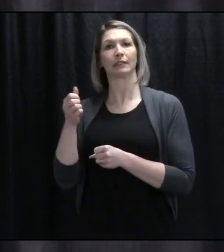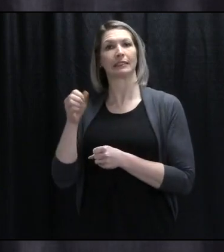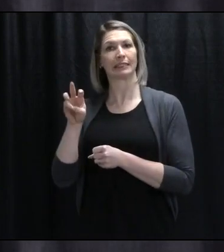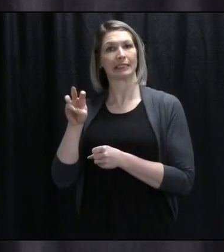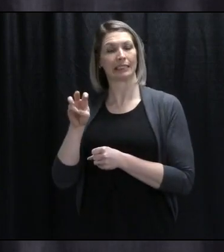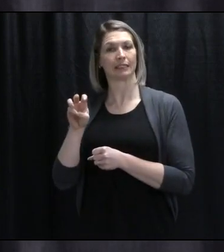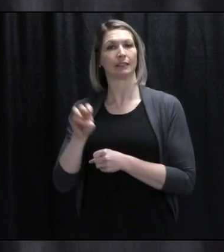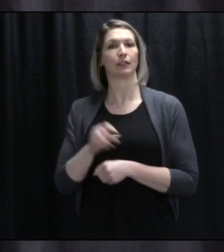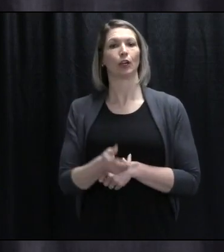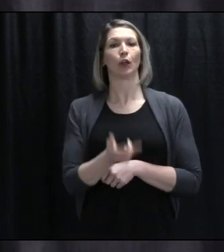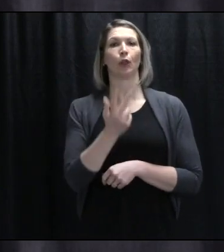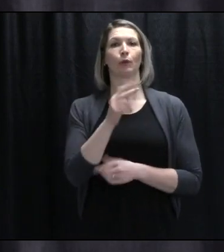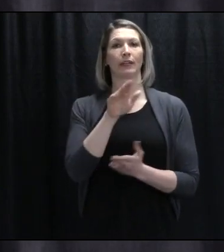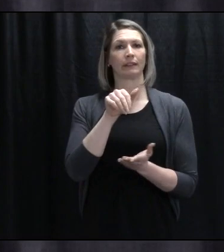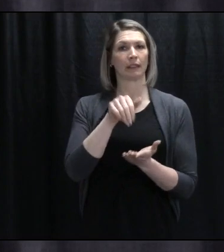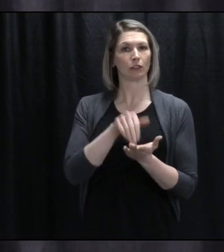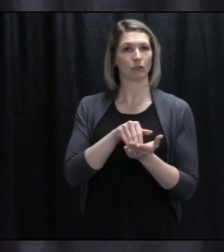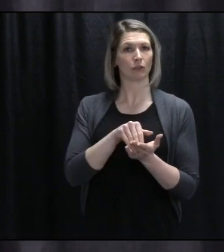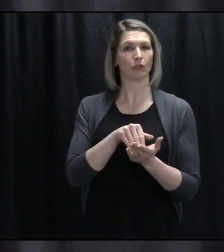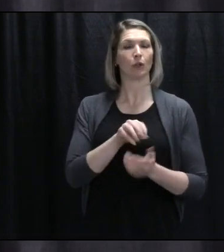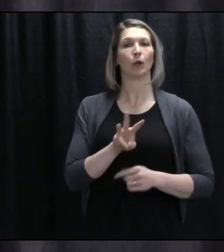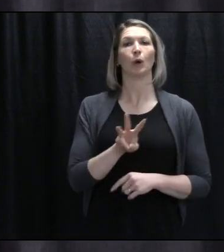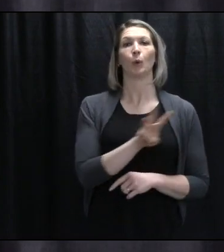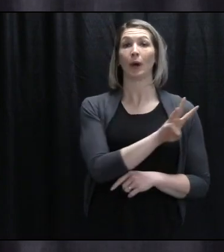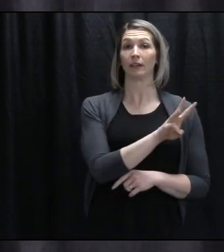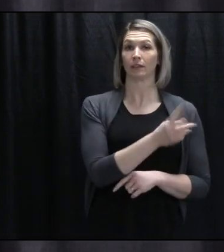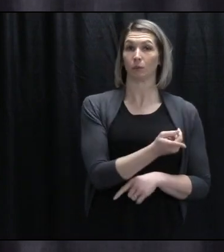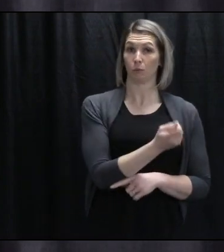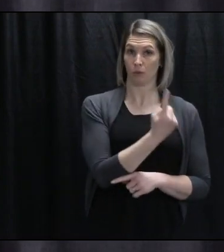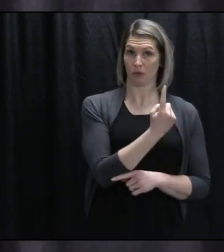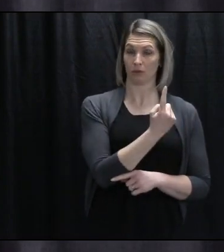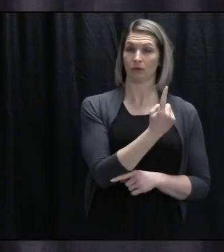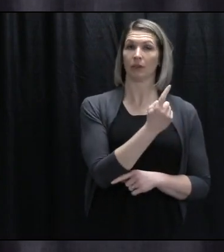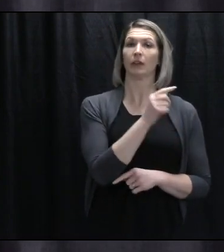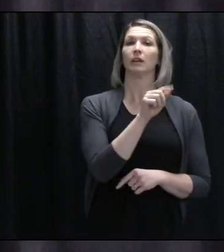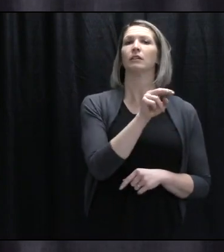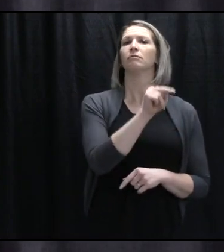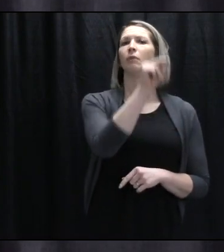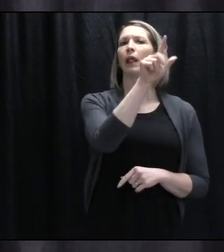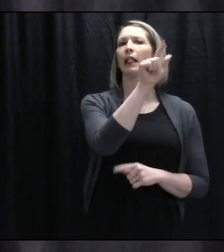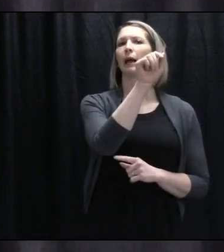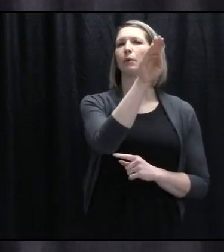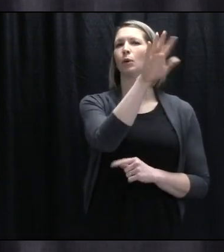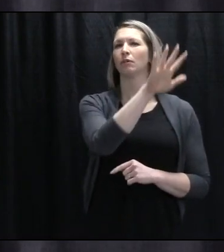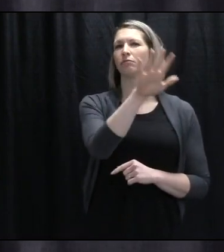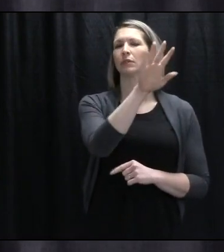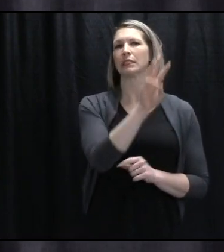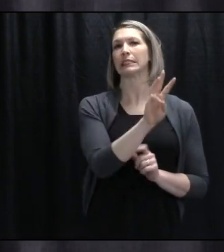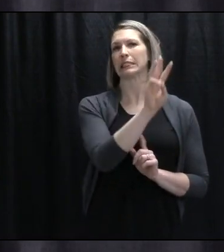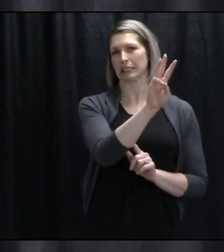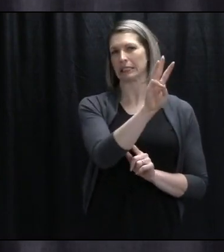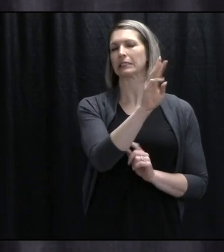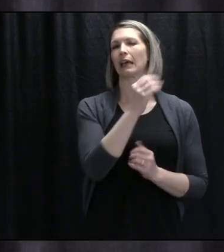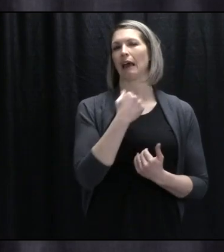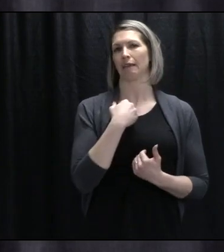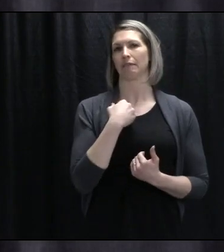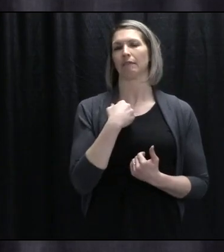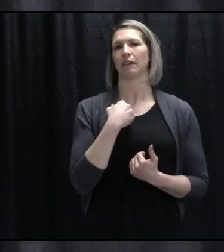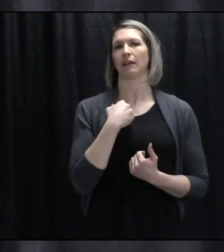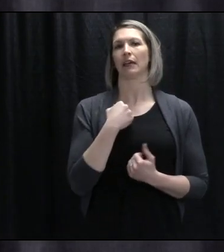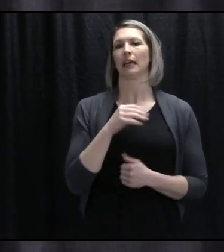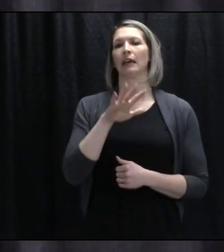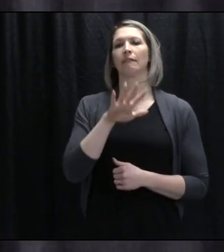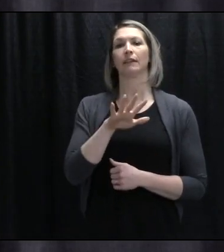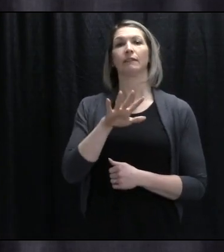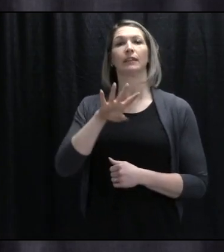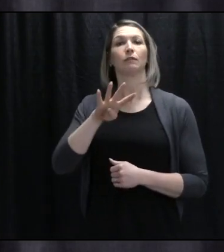Eastern Health, 3 in Central Health, 1 in Western Health, and 6 in Labrador-Grenville Health region. 54%